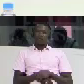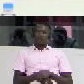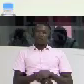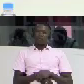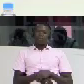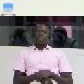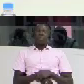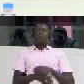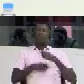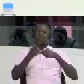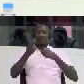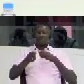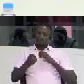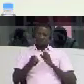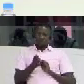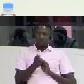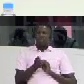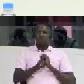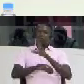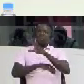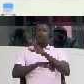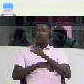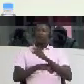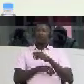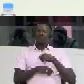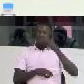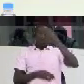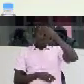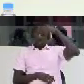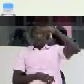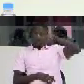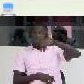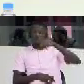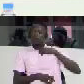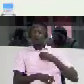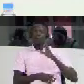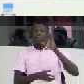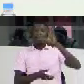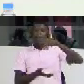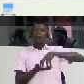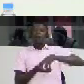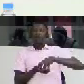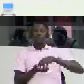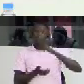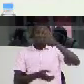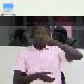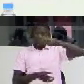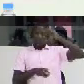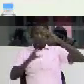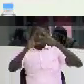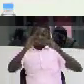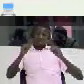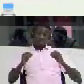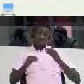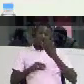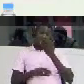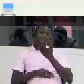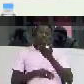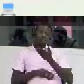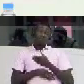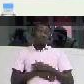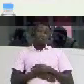headquarters Banjul police station. Then I was posted to the headquarters at the Banjul police station.